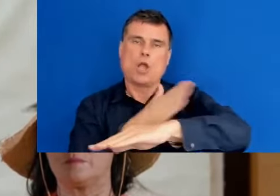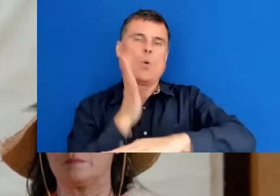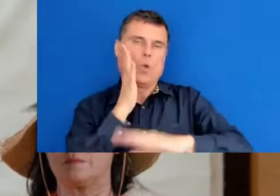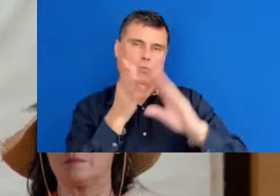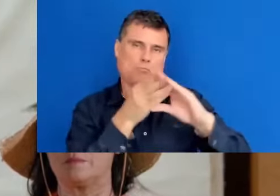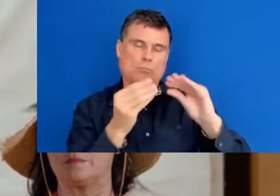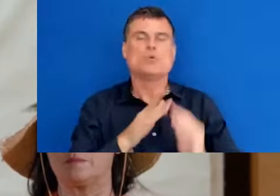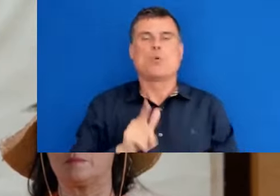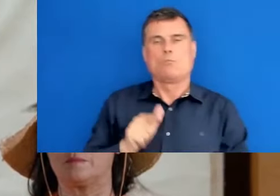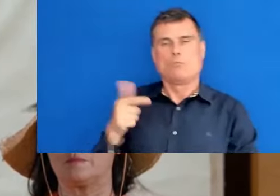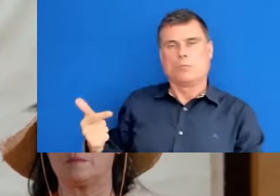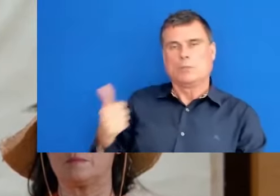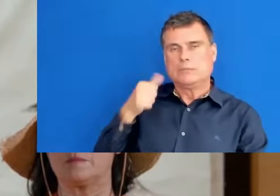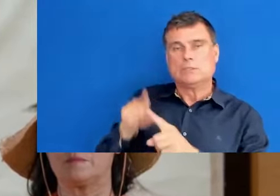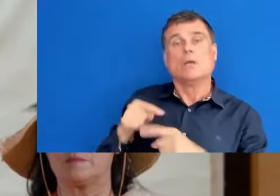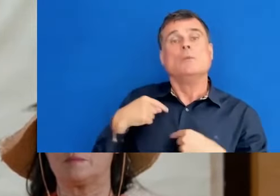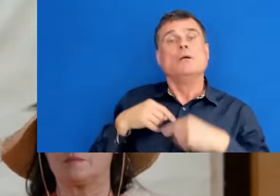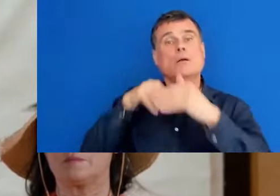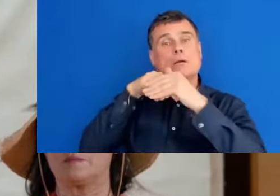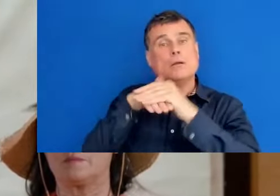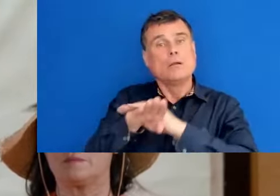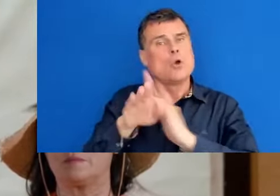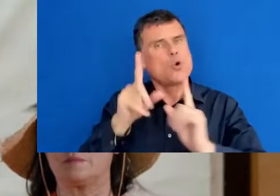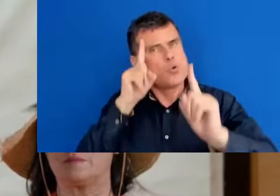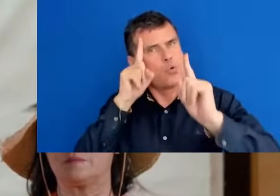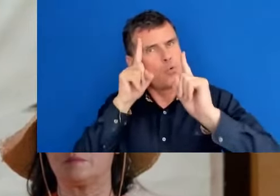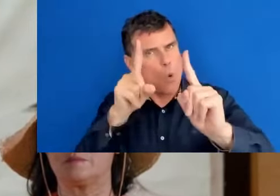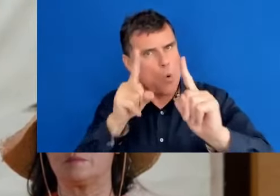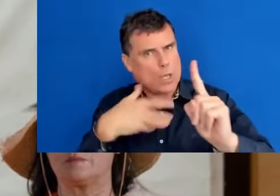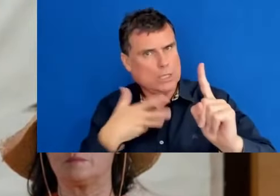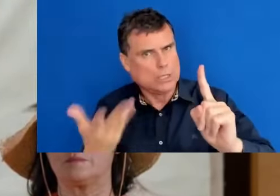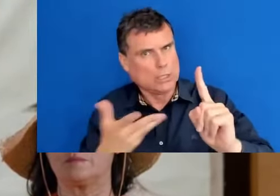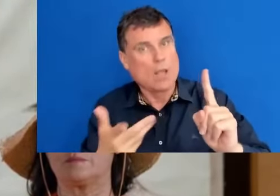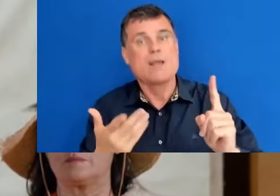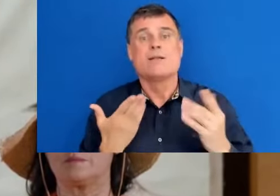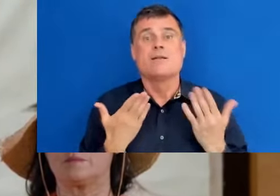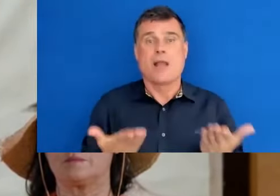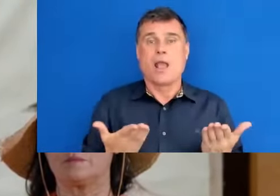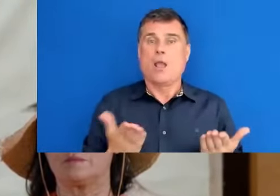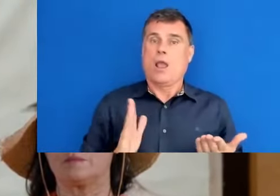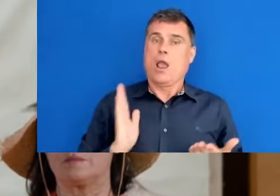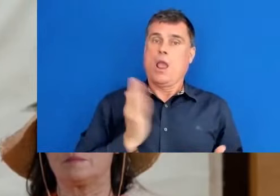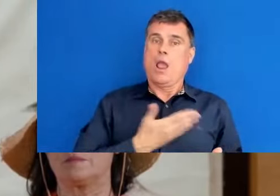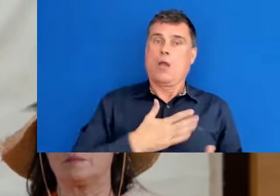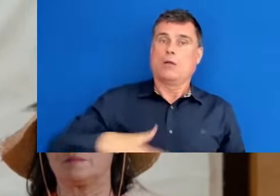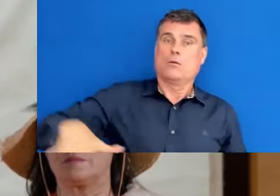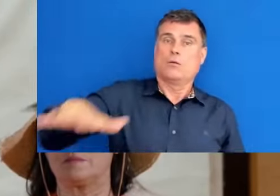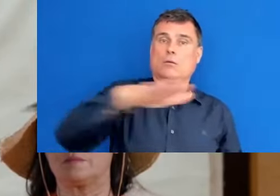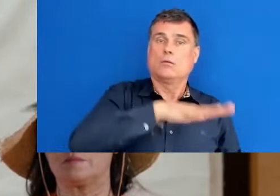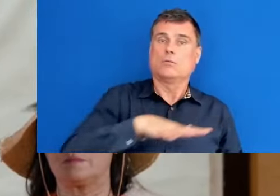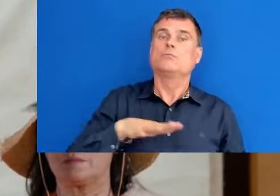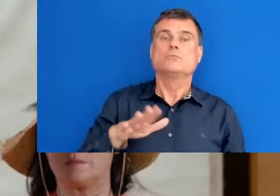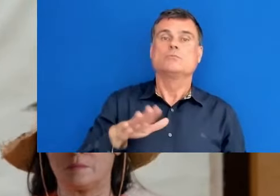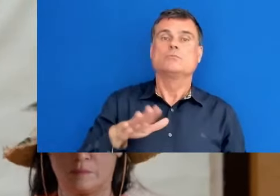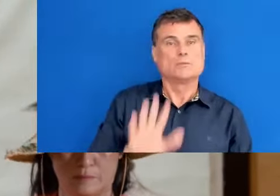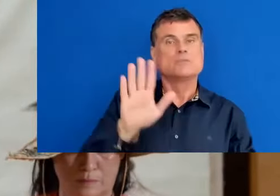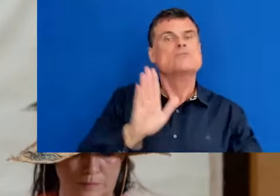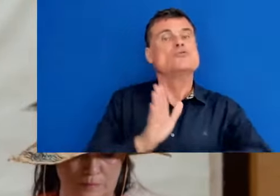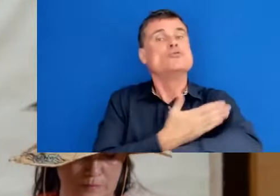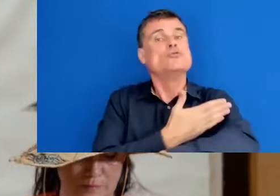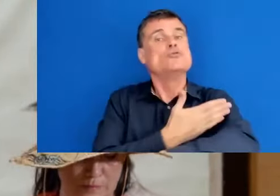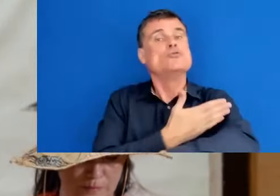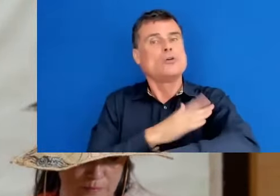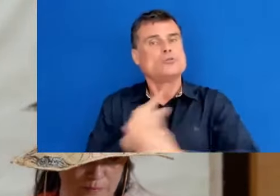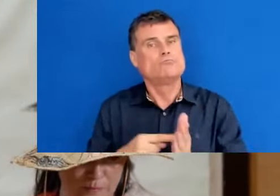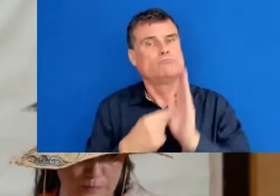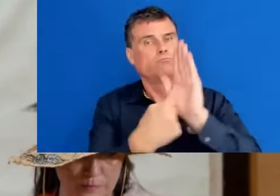intentions. It's a song that we sing standing on our shores to share a little bit about who we are. It's also a song that we sing